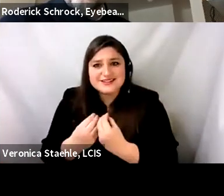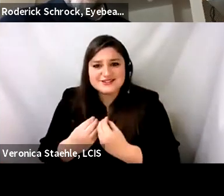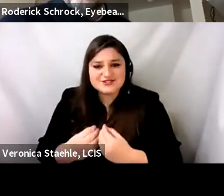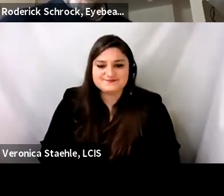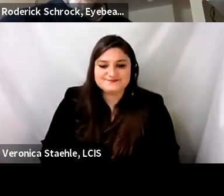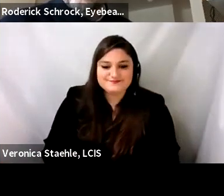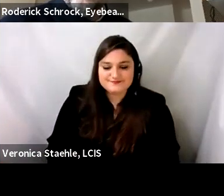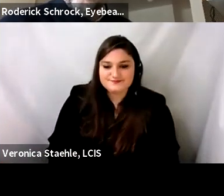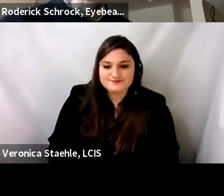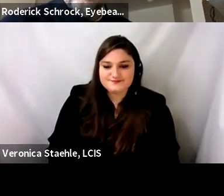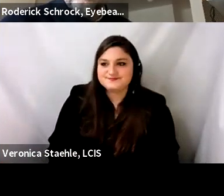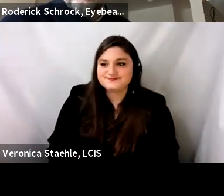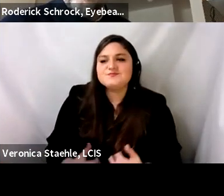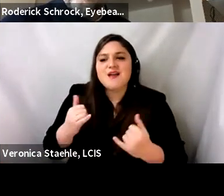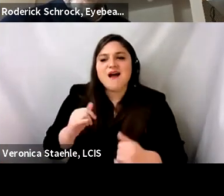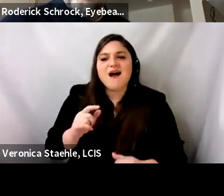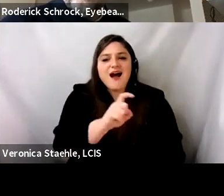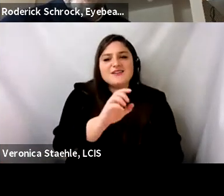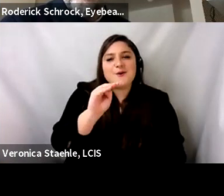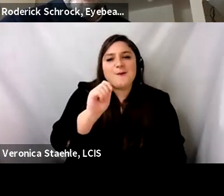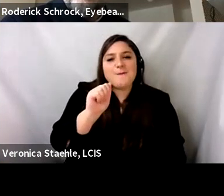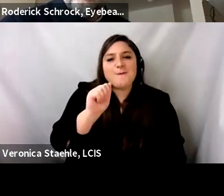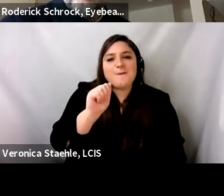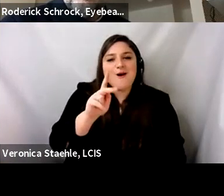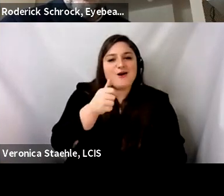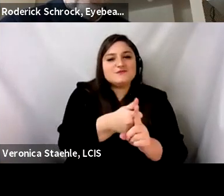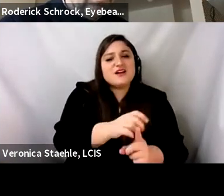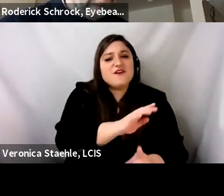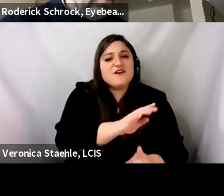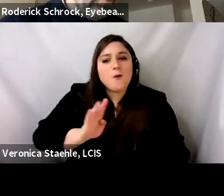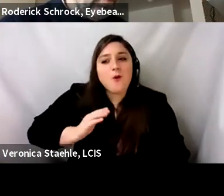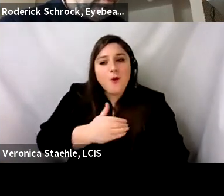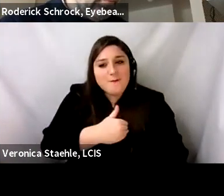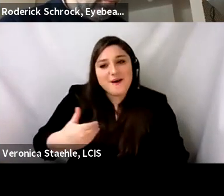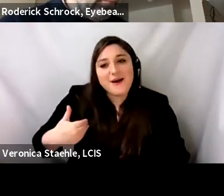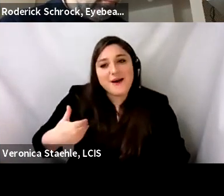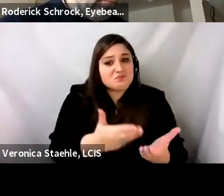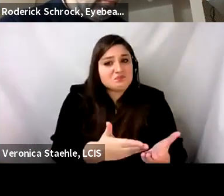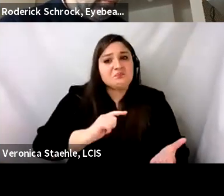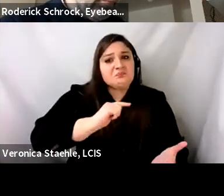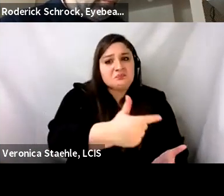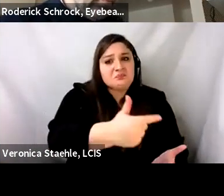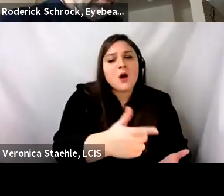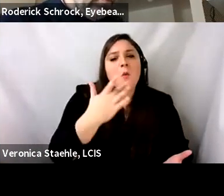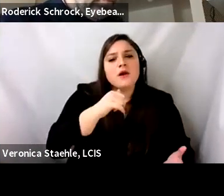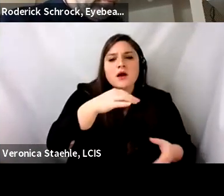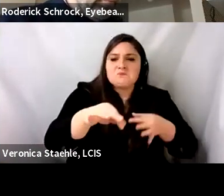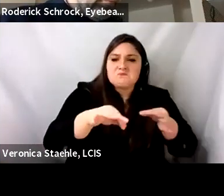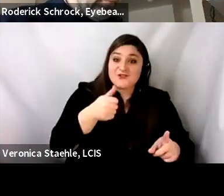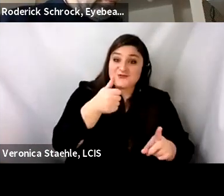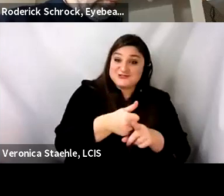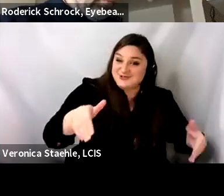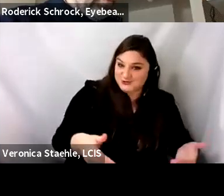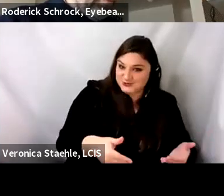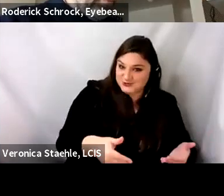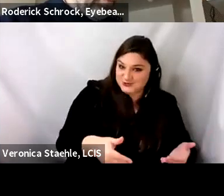want to hear from you as a board member there. Start by introducing yourself of your visuals. And then